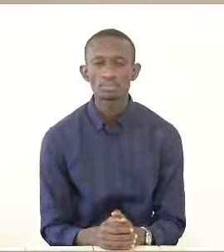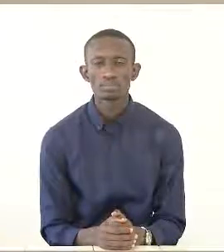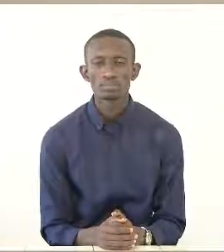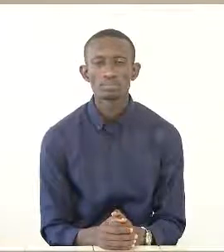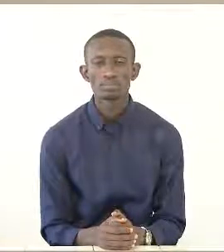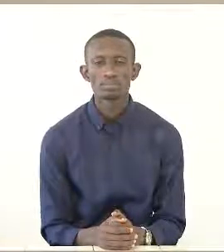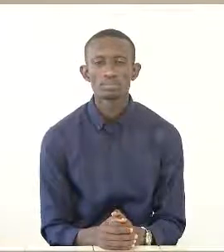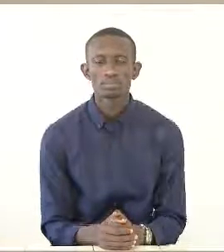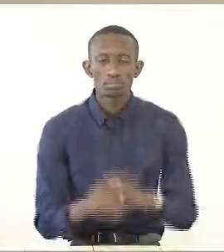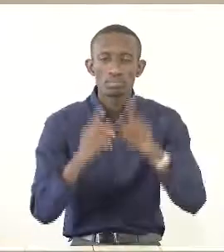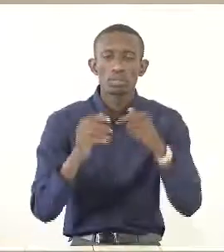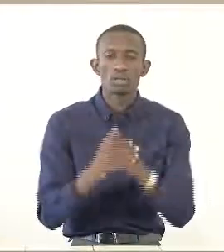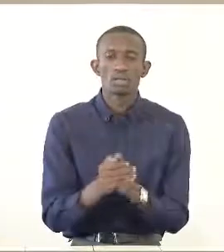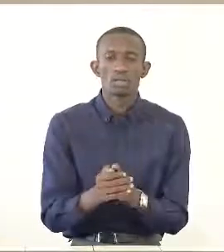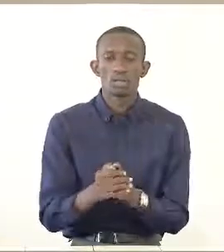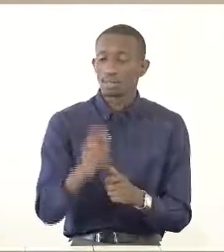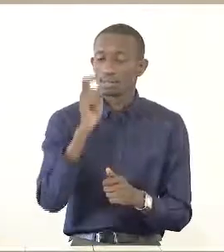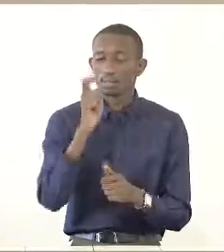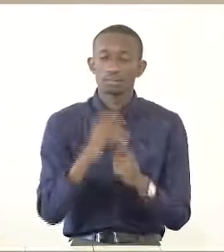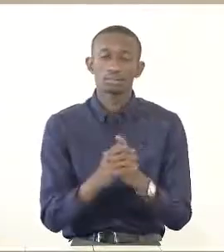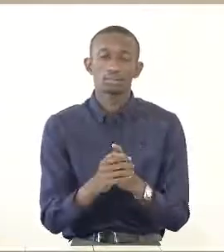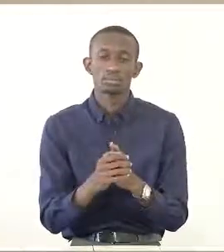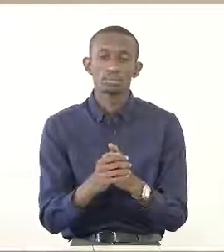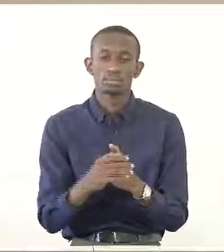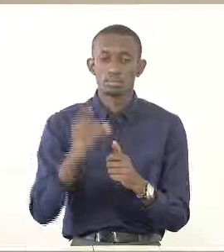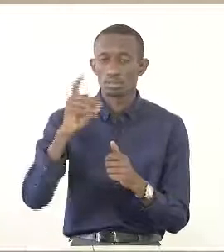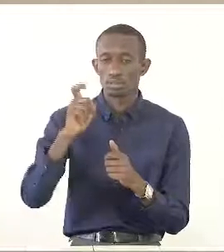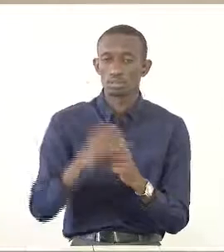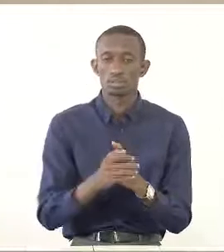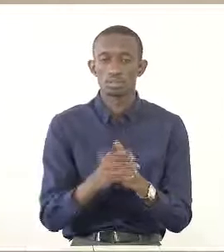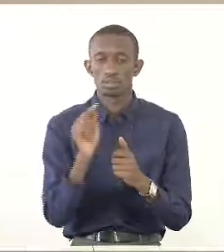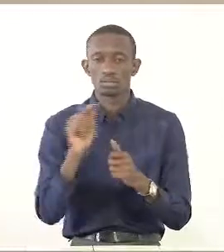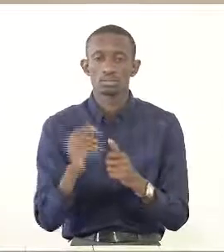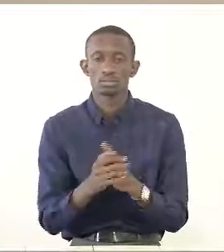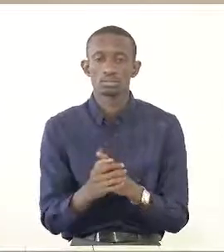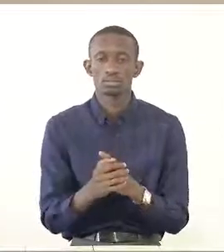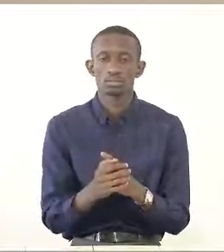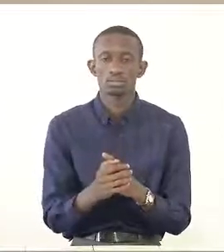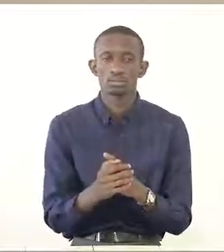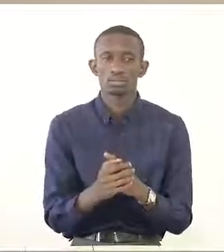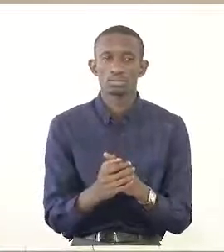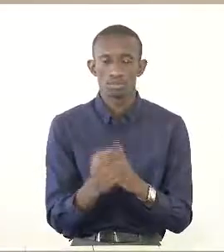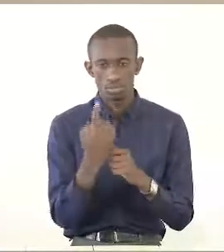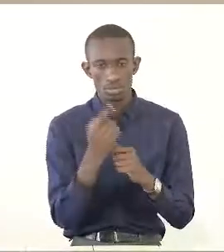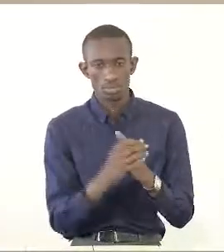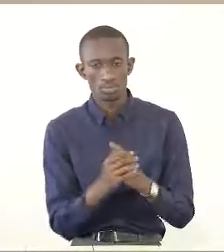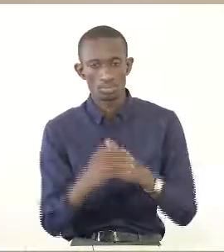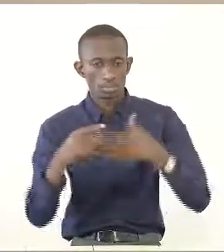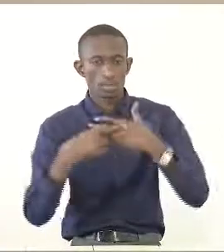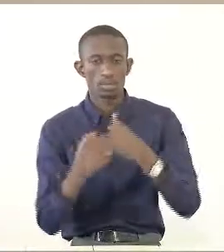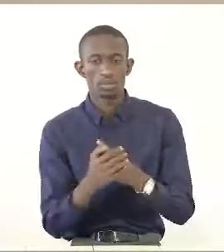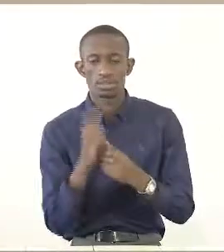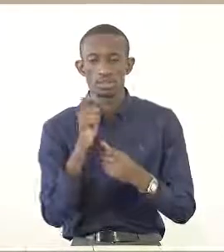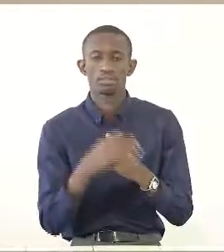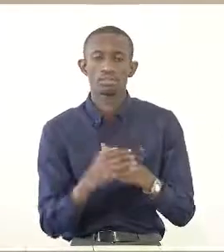integral of x dx over square root of 1 minus x power 4.